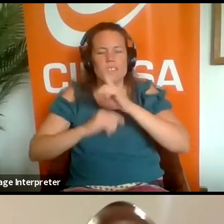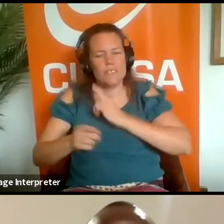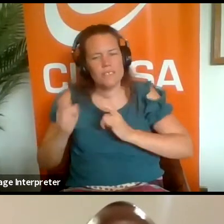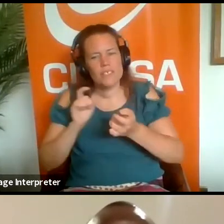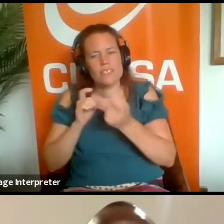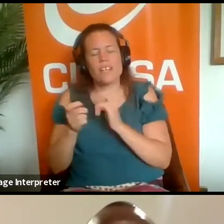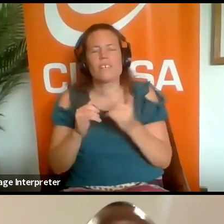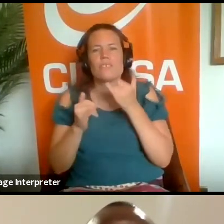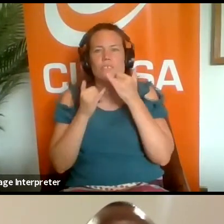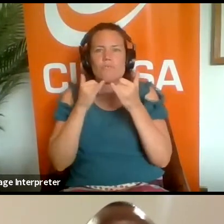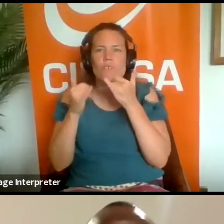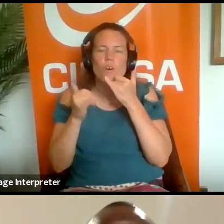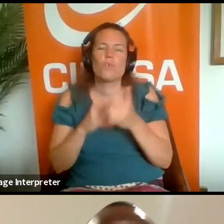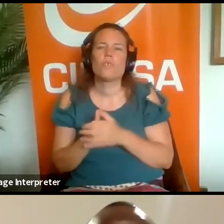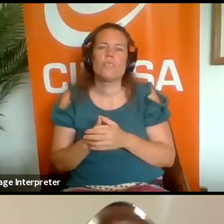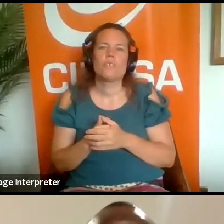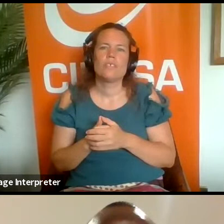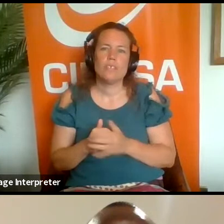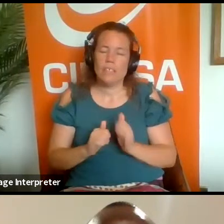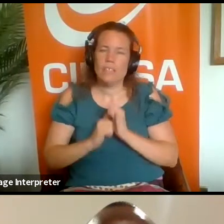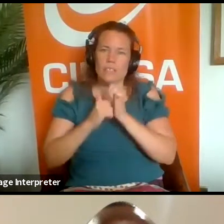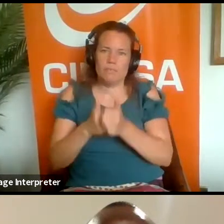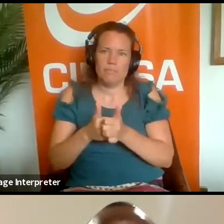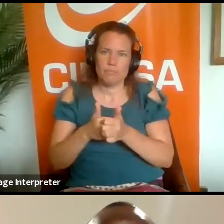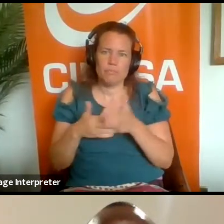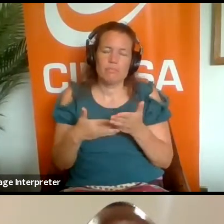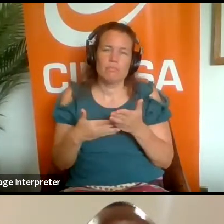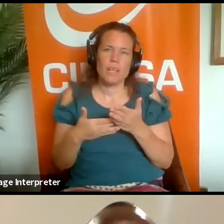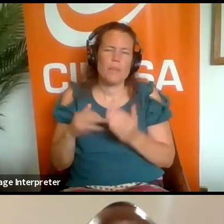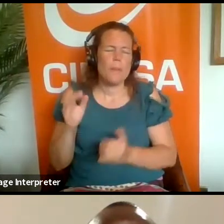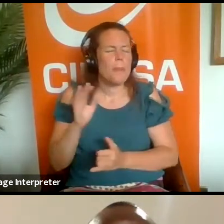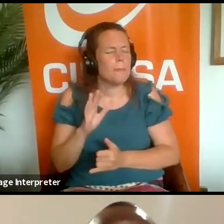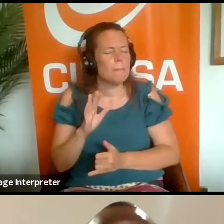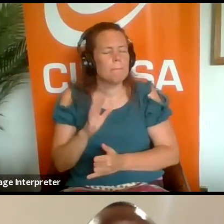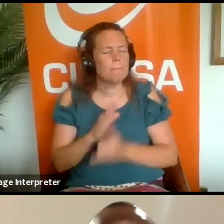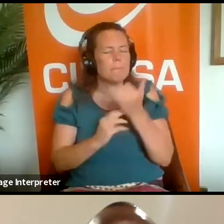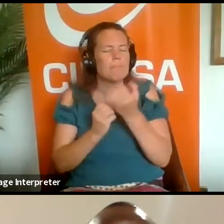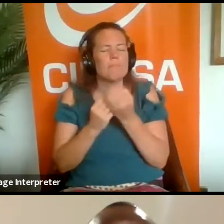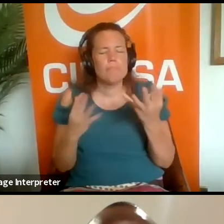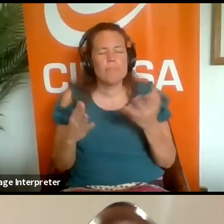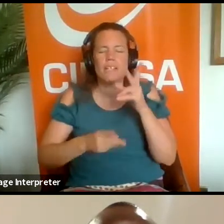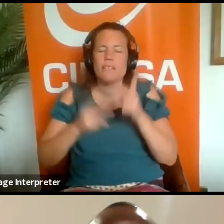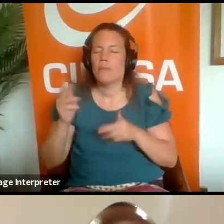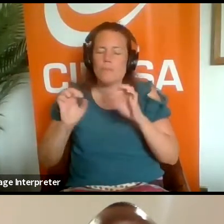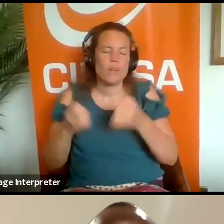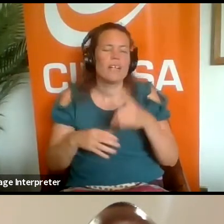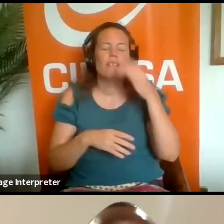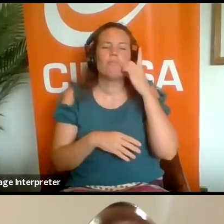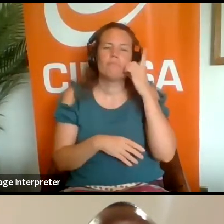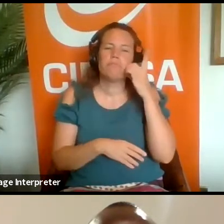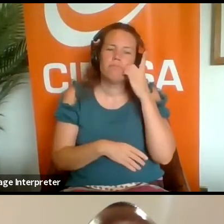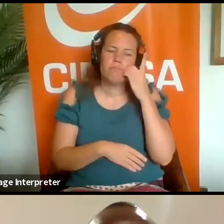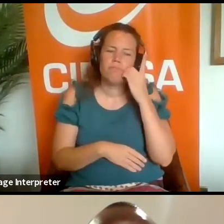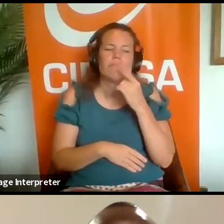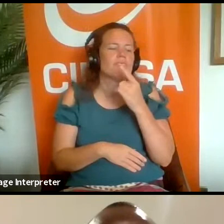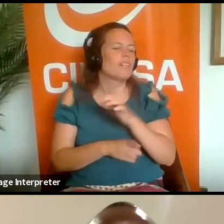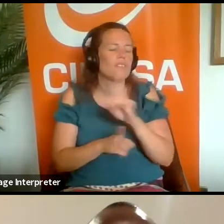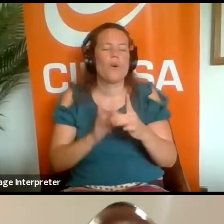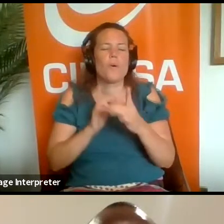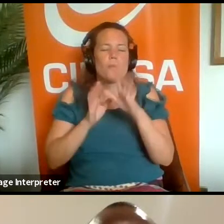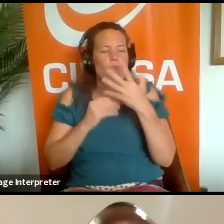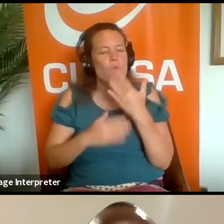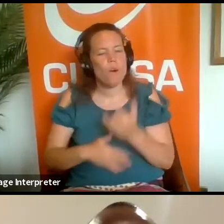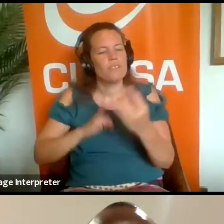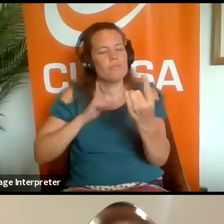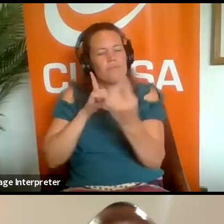push many other people to go beyond discussing on phone and then request for physical meetings and the rest. And it can